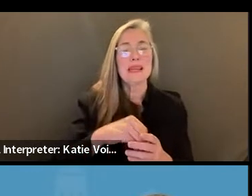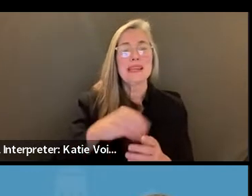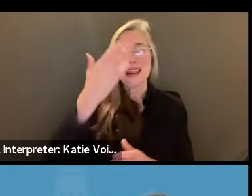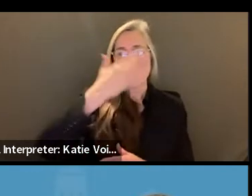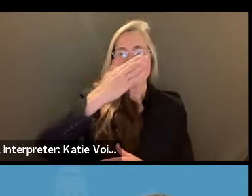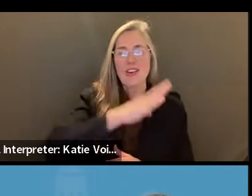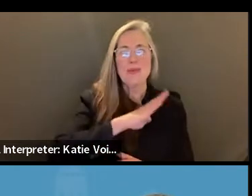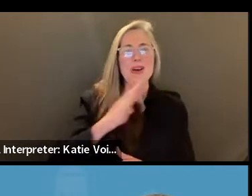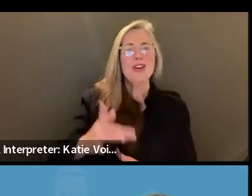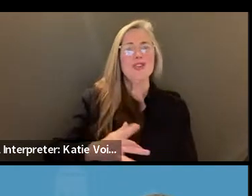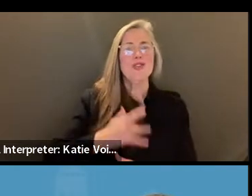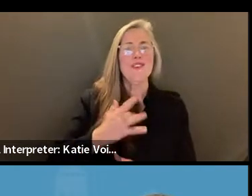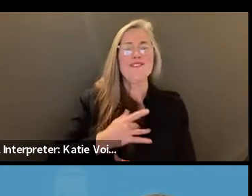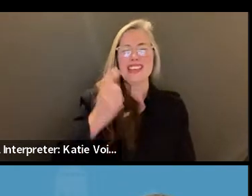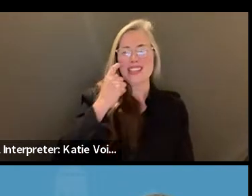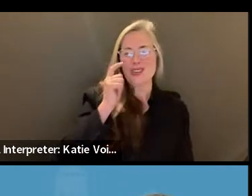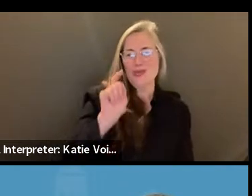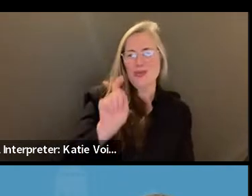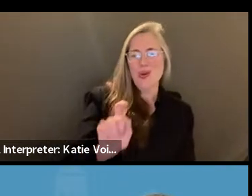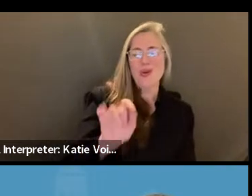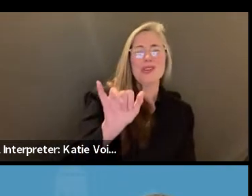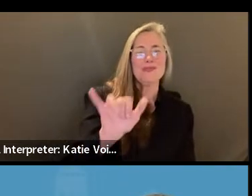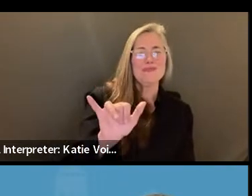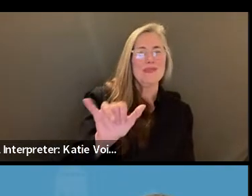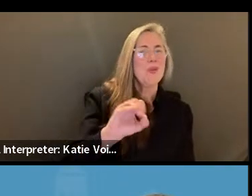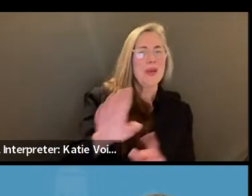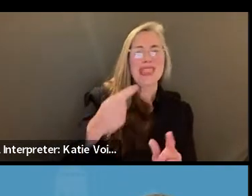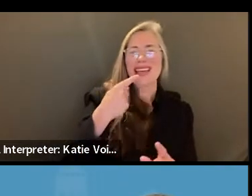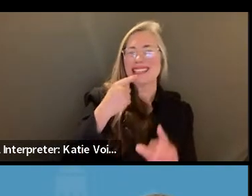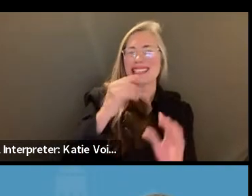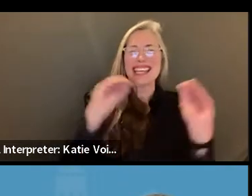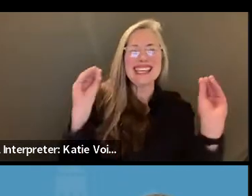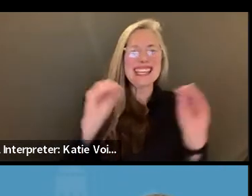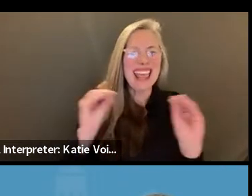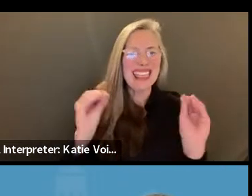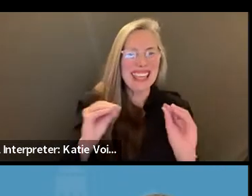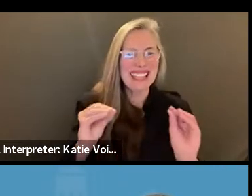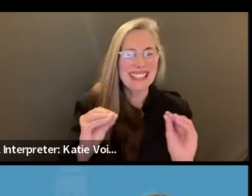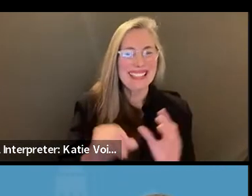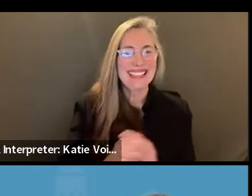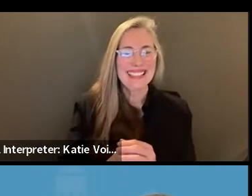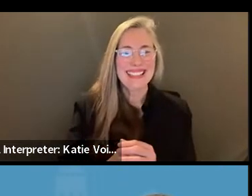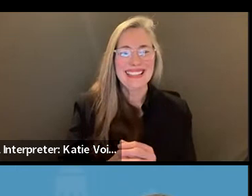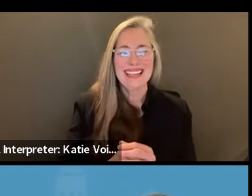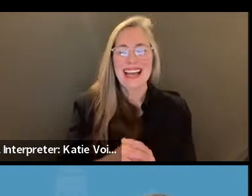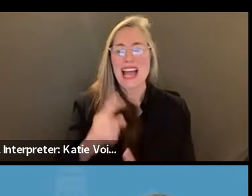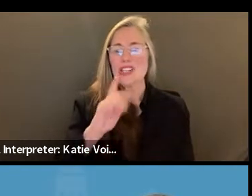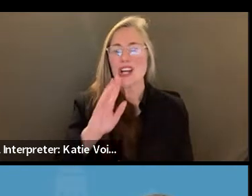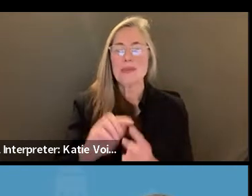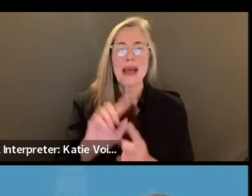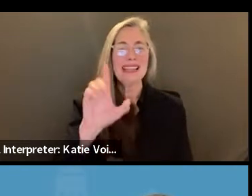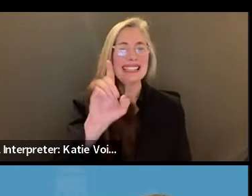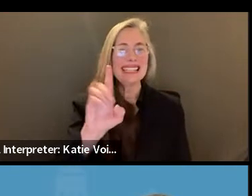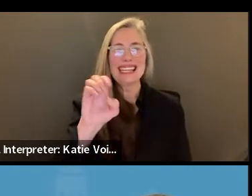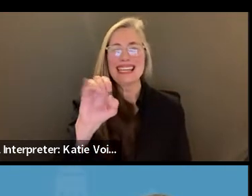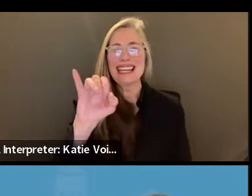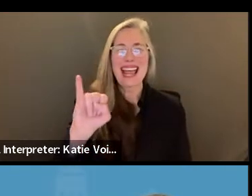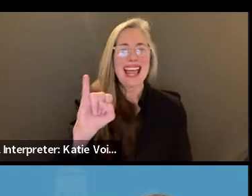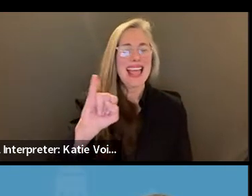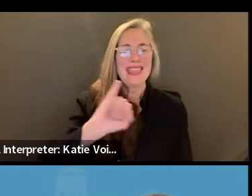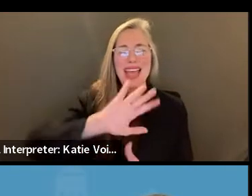it and you know it without it being said. I was talking to somebody about DEI. I'm like, that's a whole package